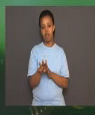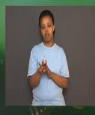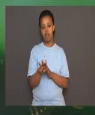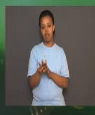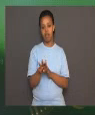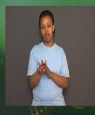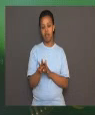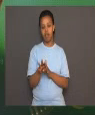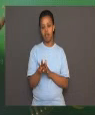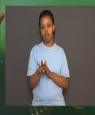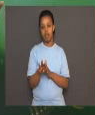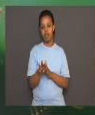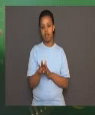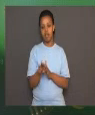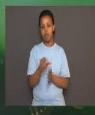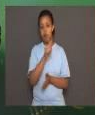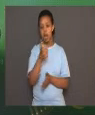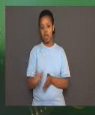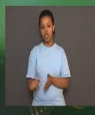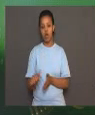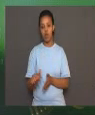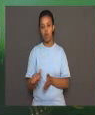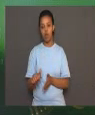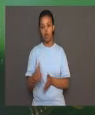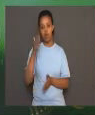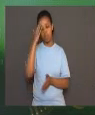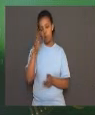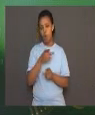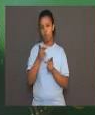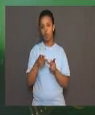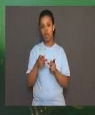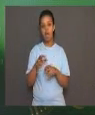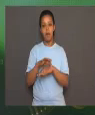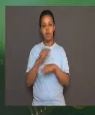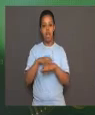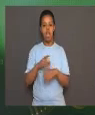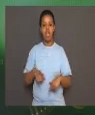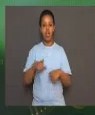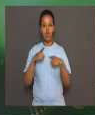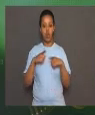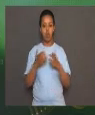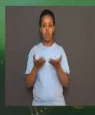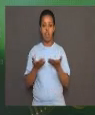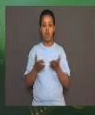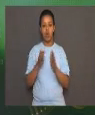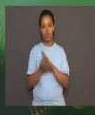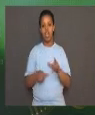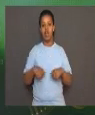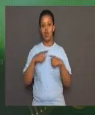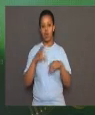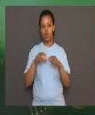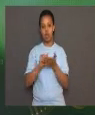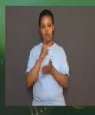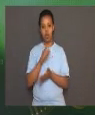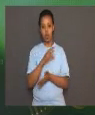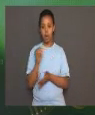inhabit virtually every known environment on Earth, from the depths of the ocean